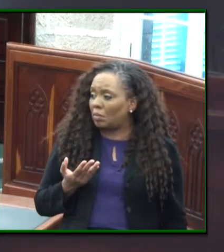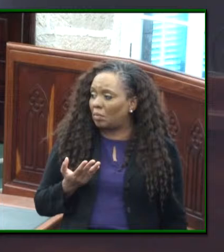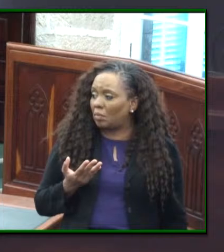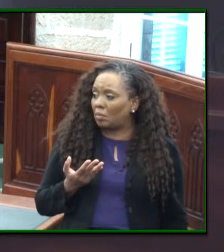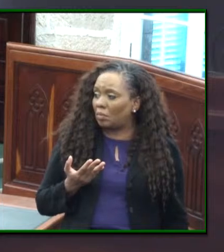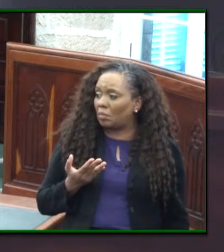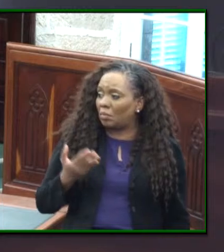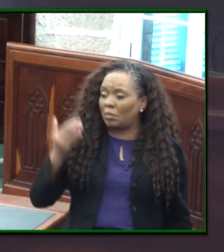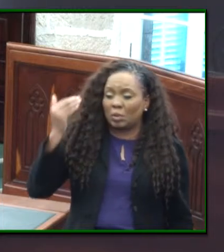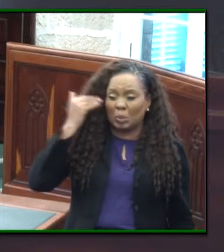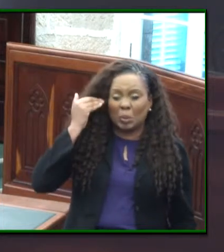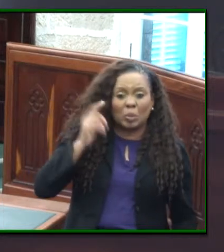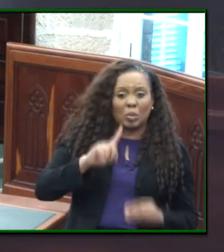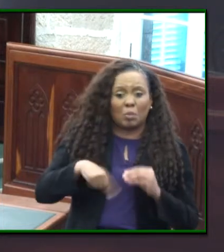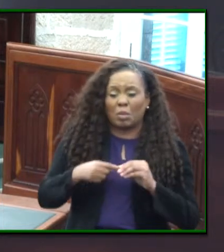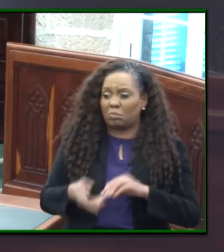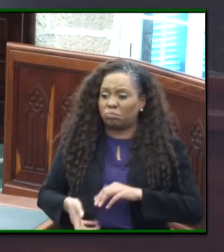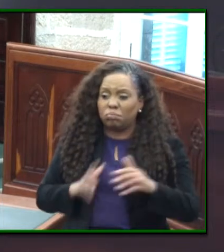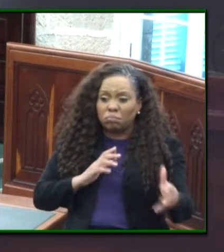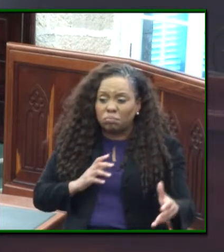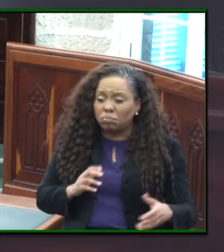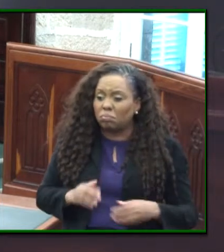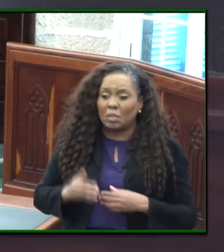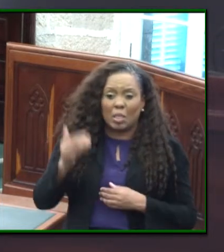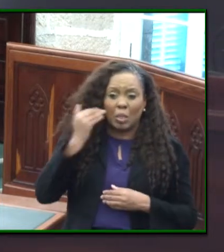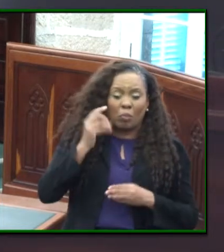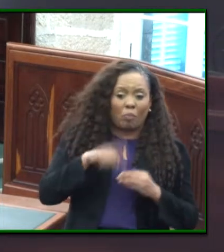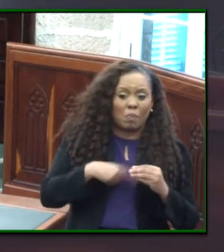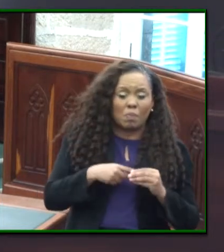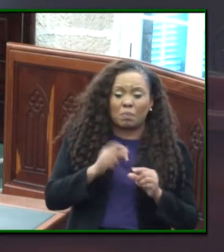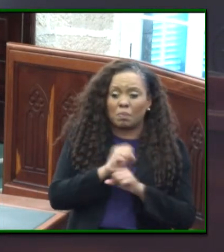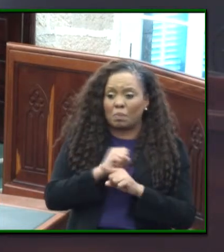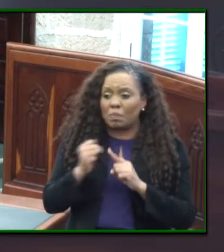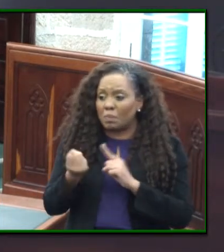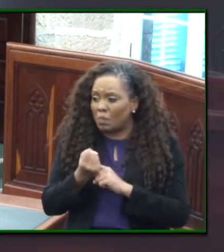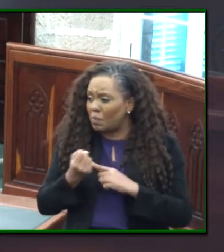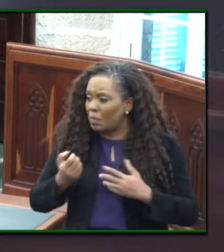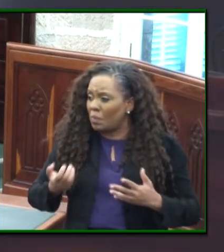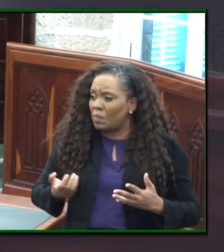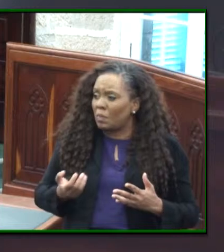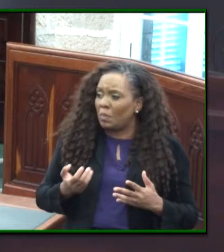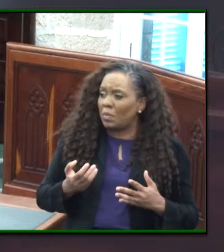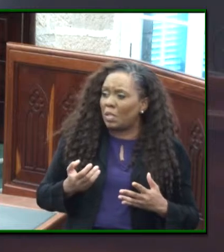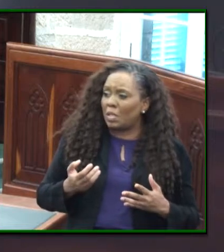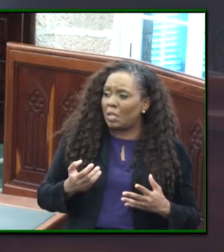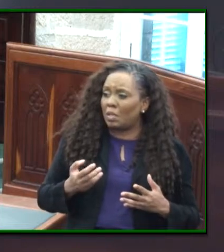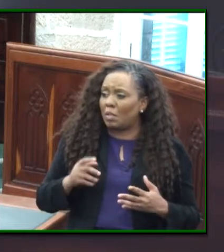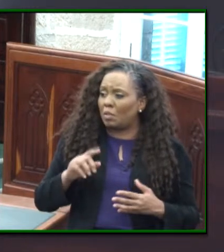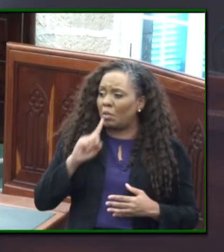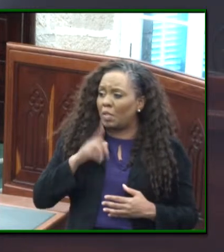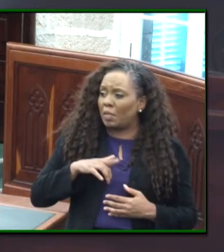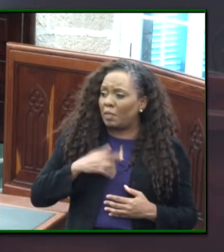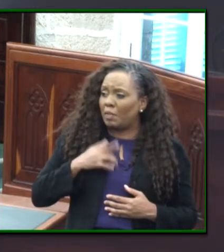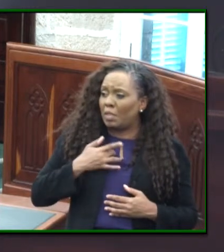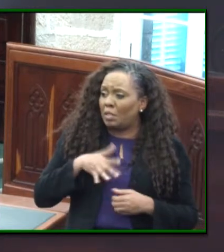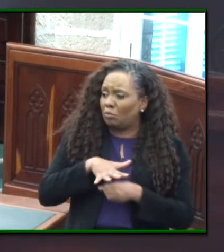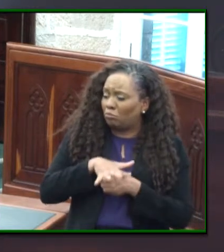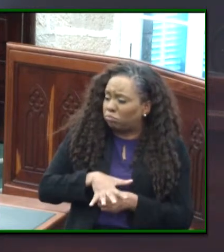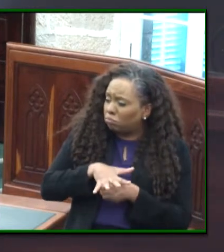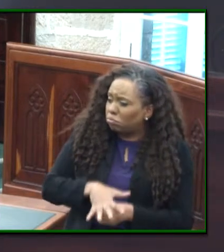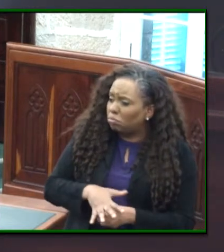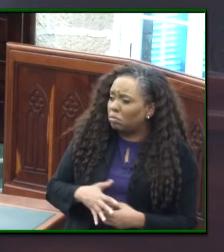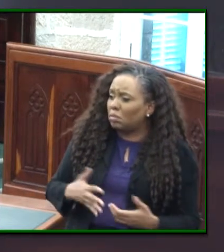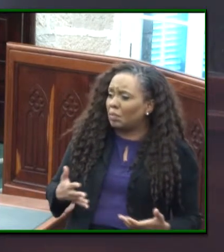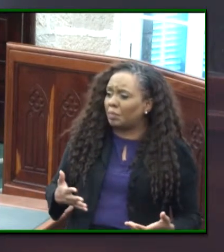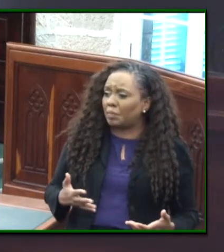the hazards and situations that can elevate stress and other niggling injuries where they are